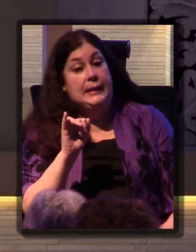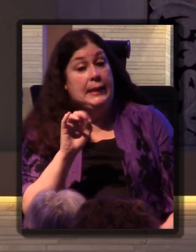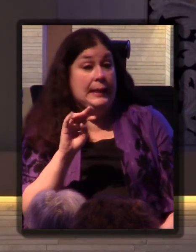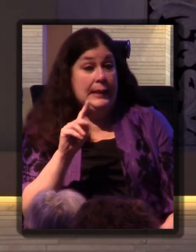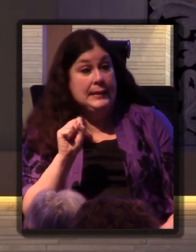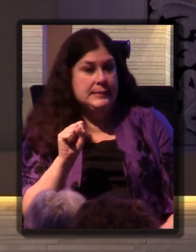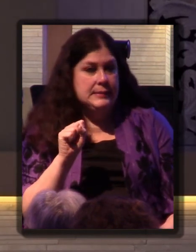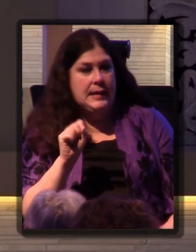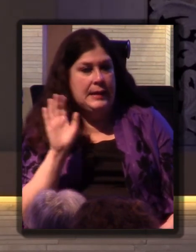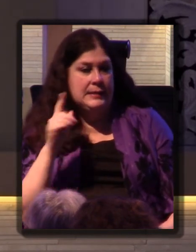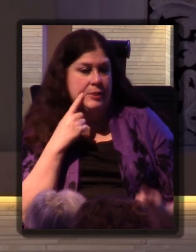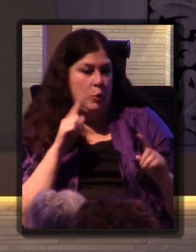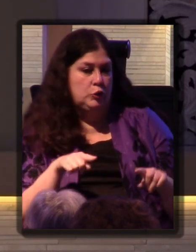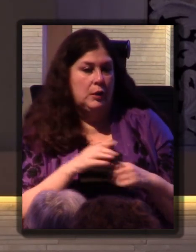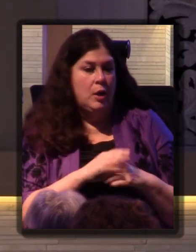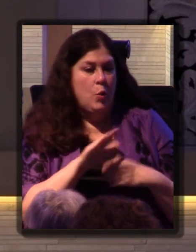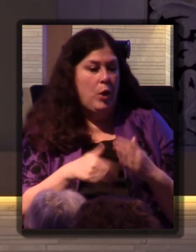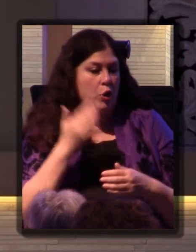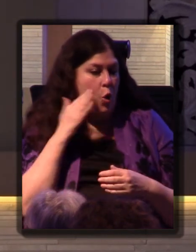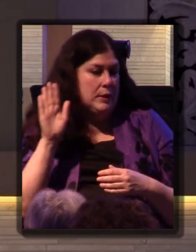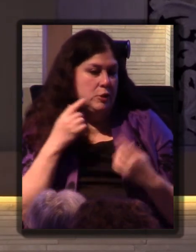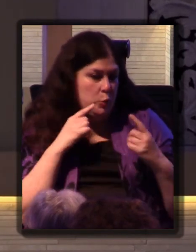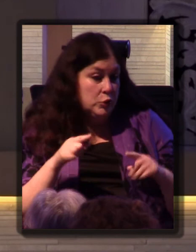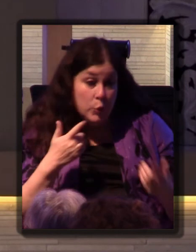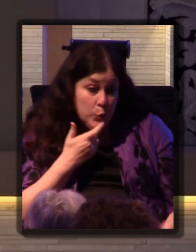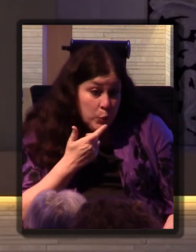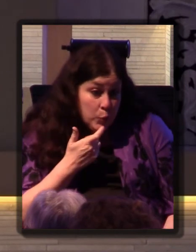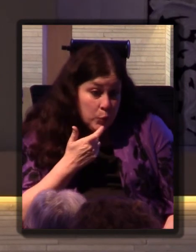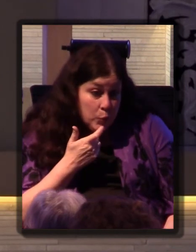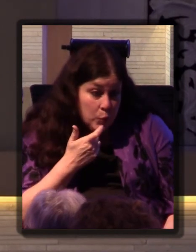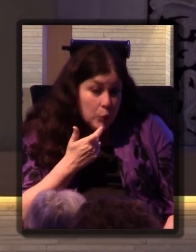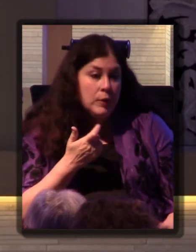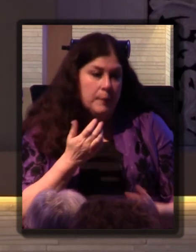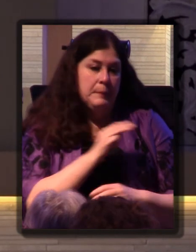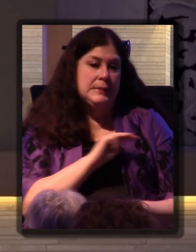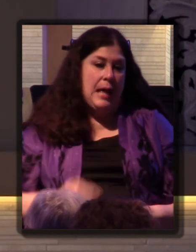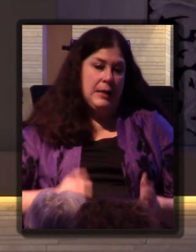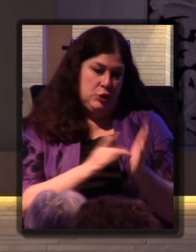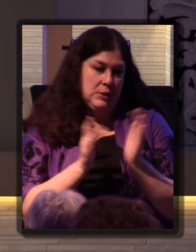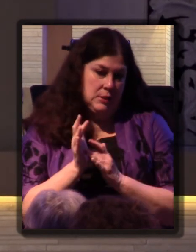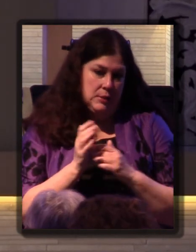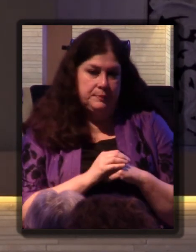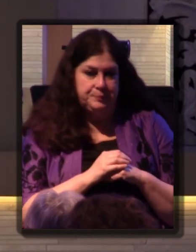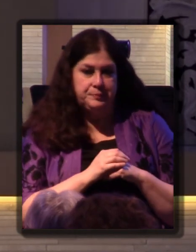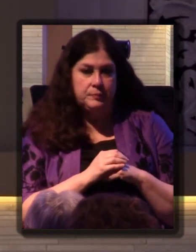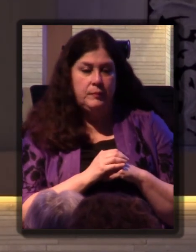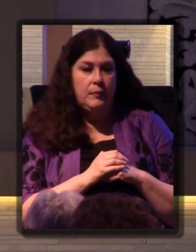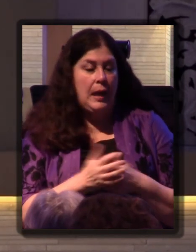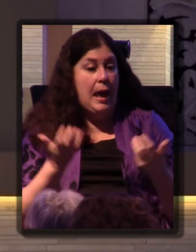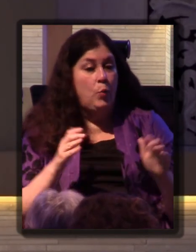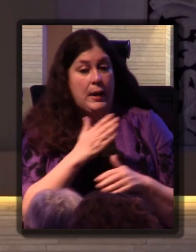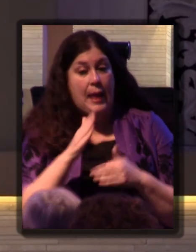And he hints at his solution. And we all know his solution is who? Is Messiah